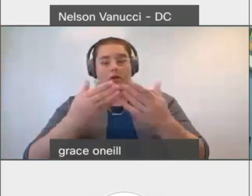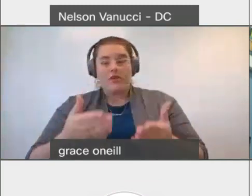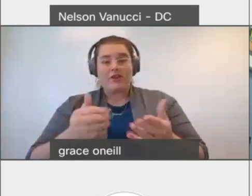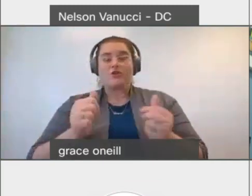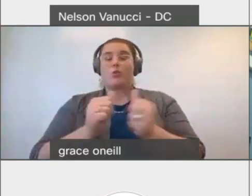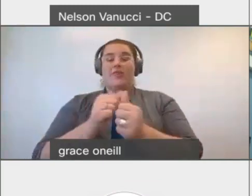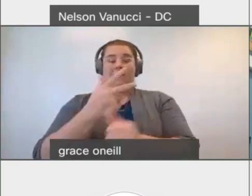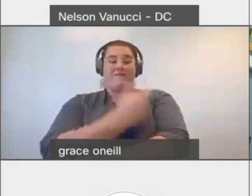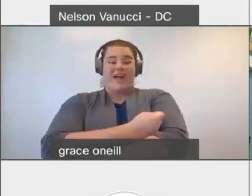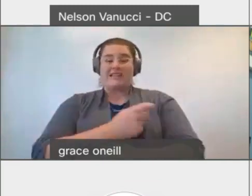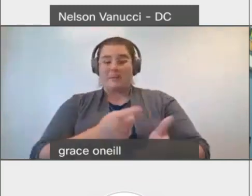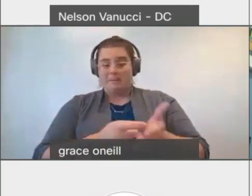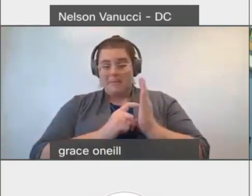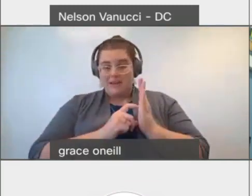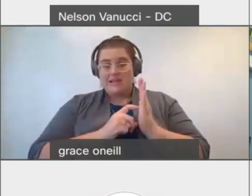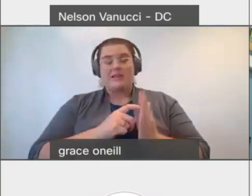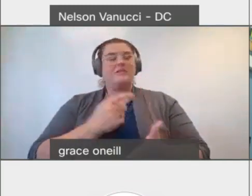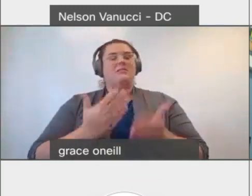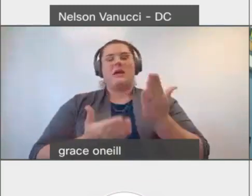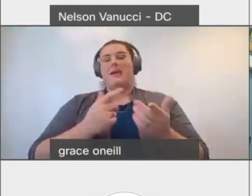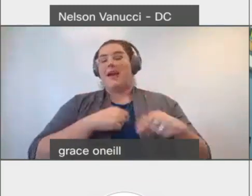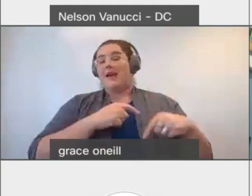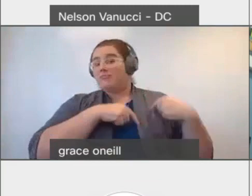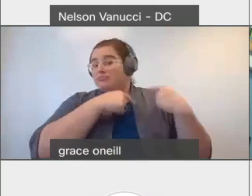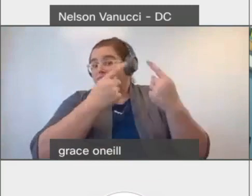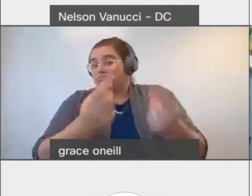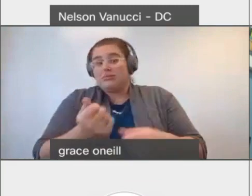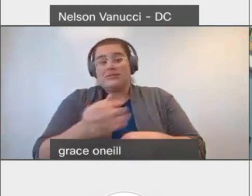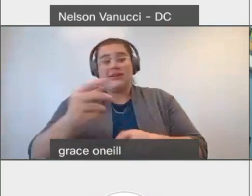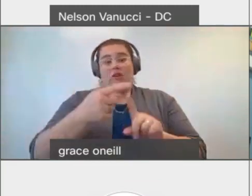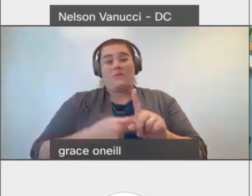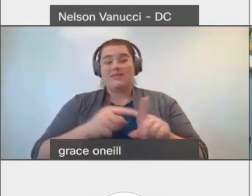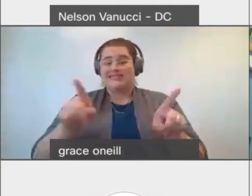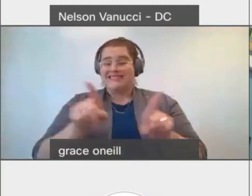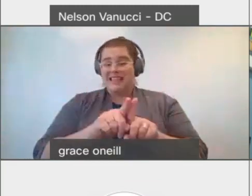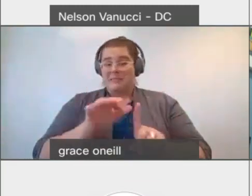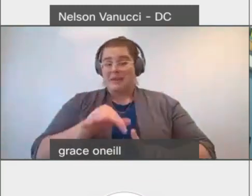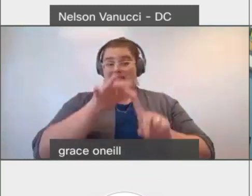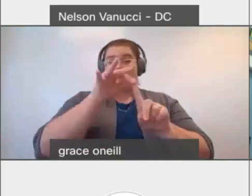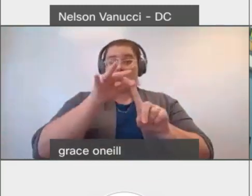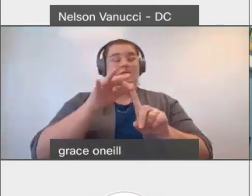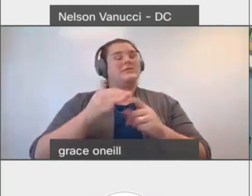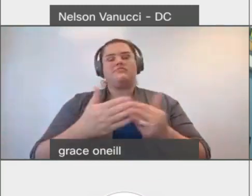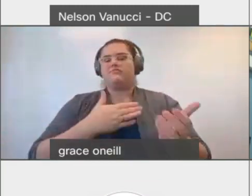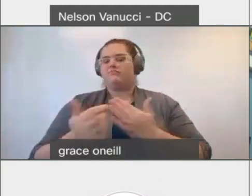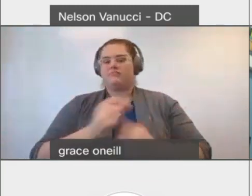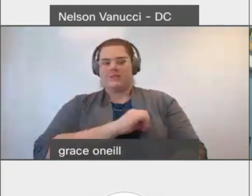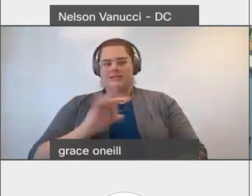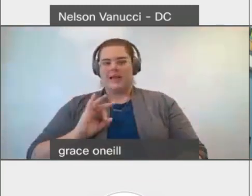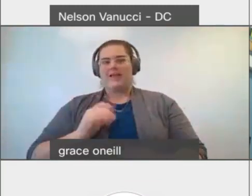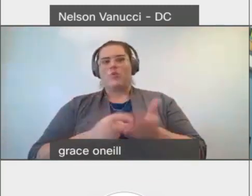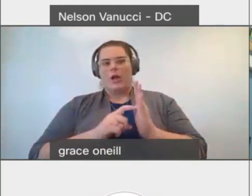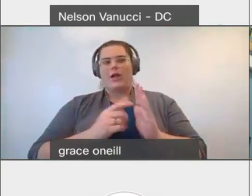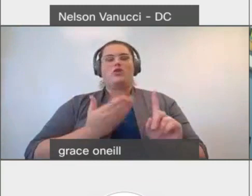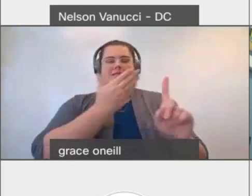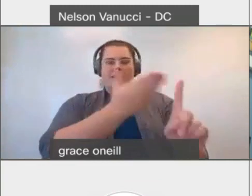same exemptions for a number of months, those staff would still be required to submit whatever they had submitted previously to